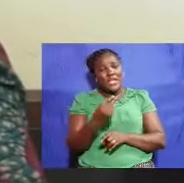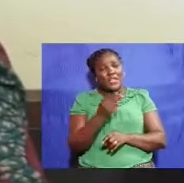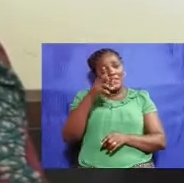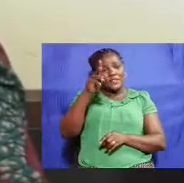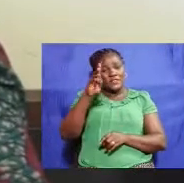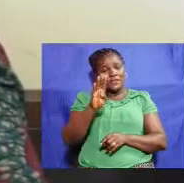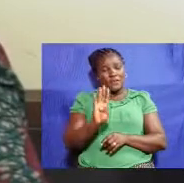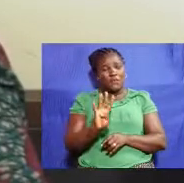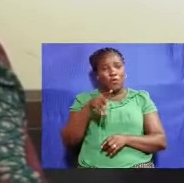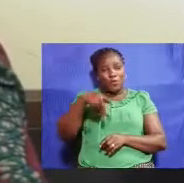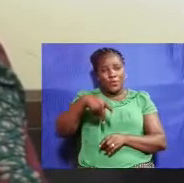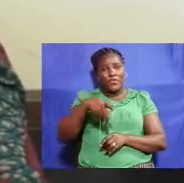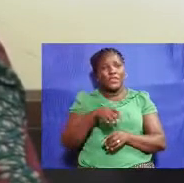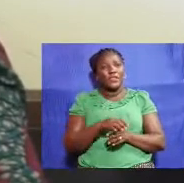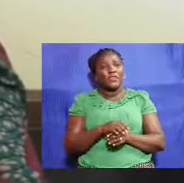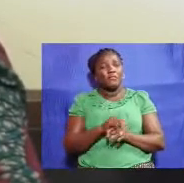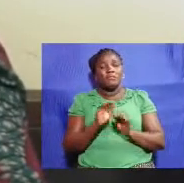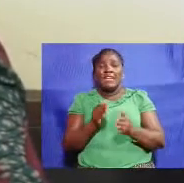H4P